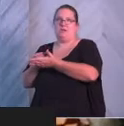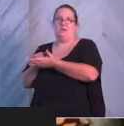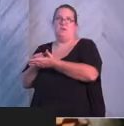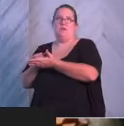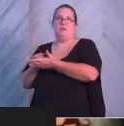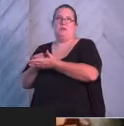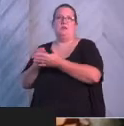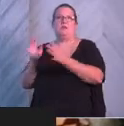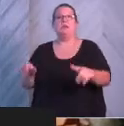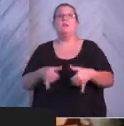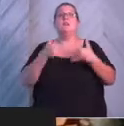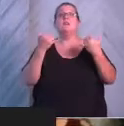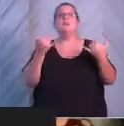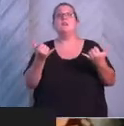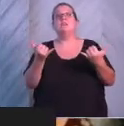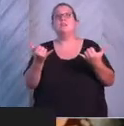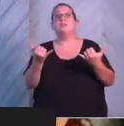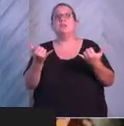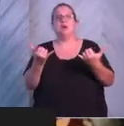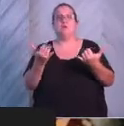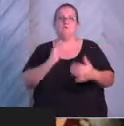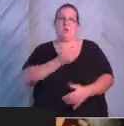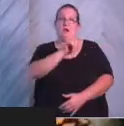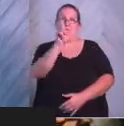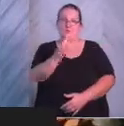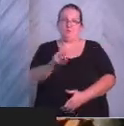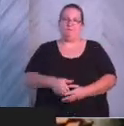And now I would like to pose our question.